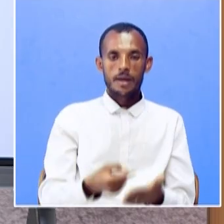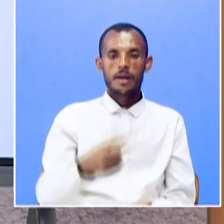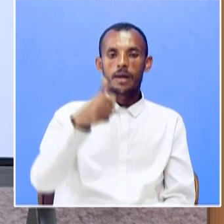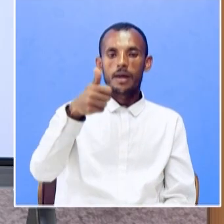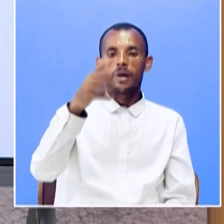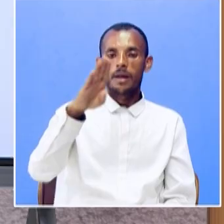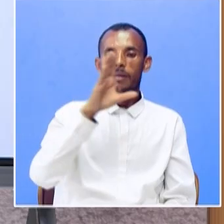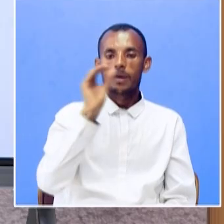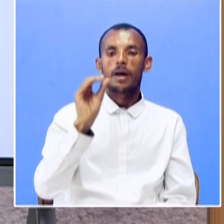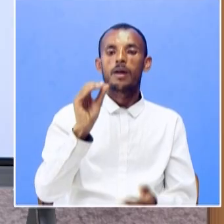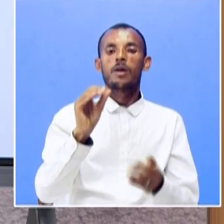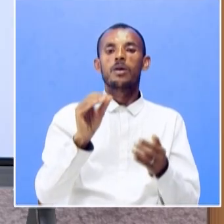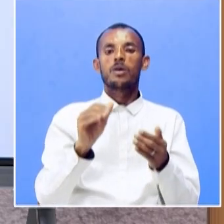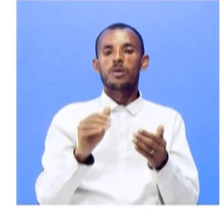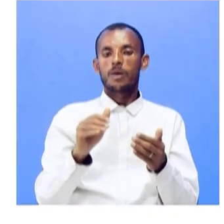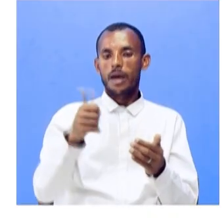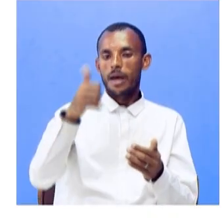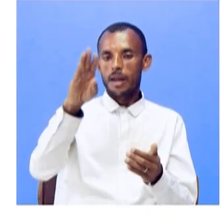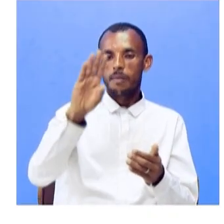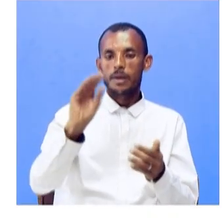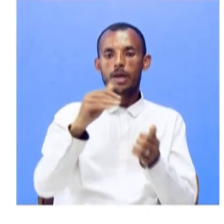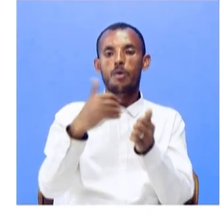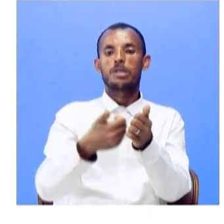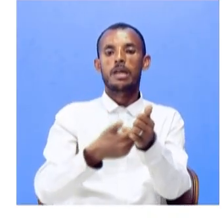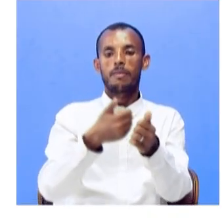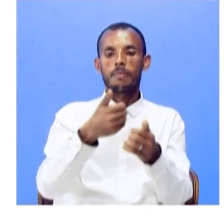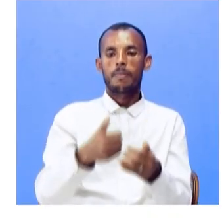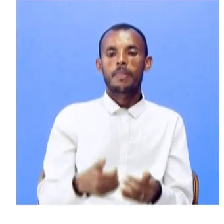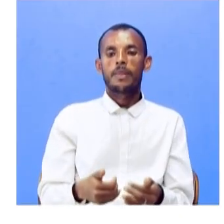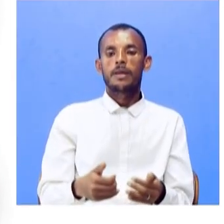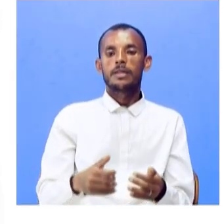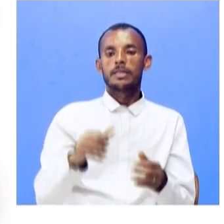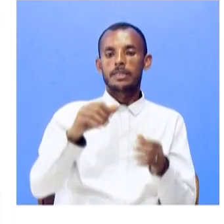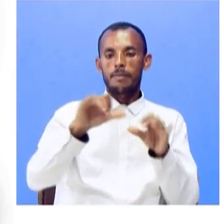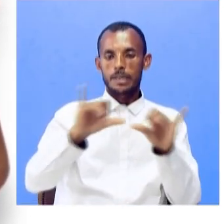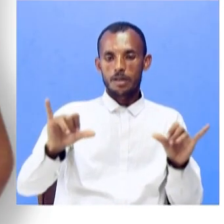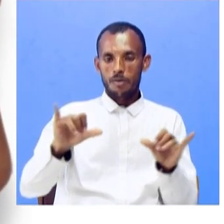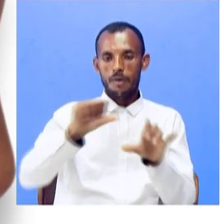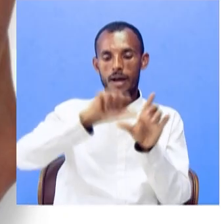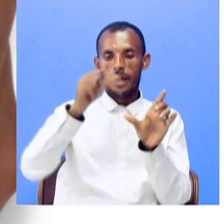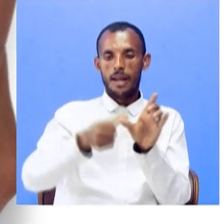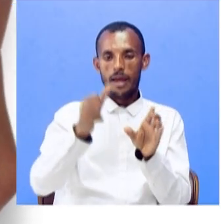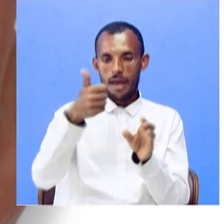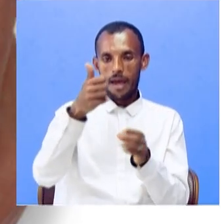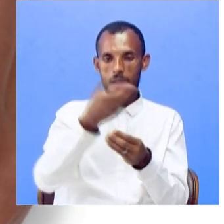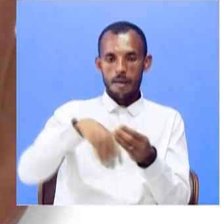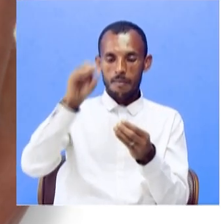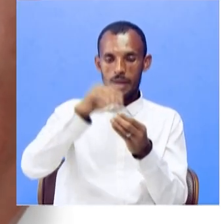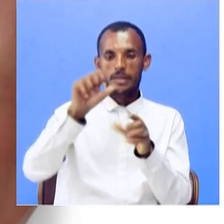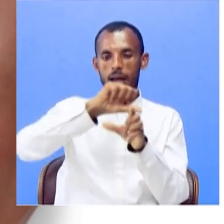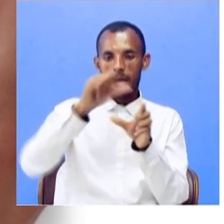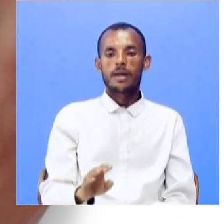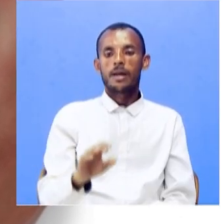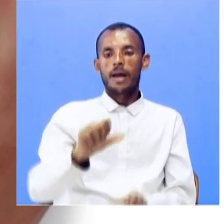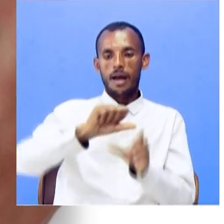B are consecutive angles. So the measure of angle A plus measure of